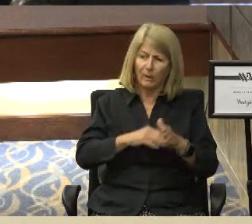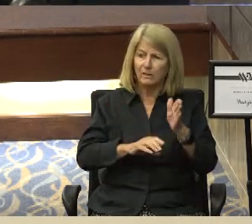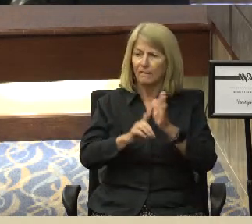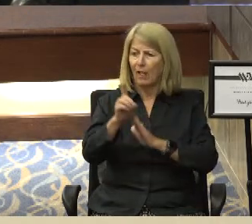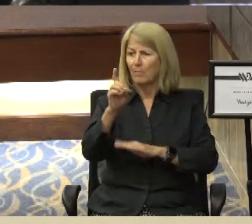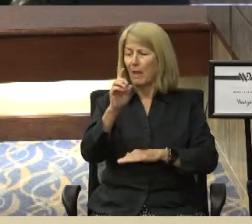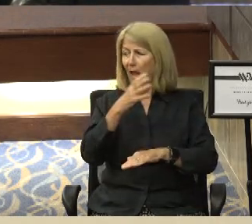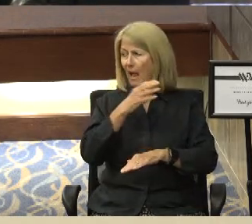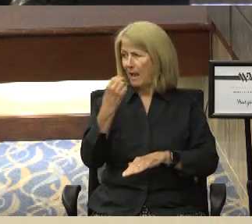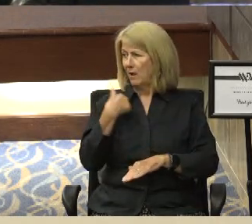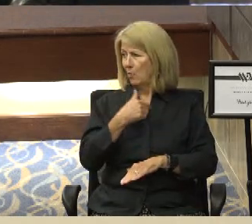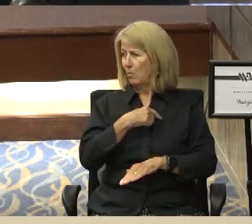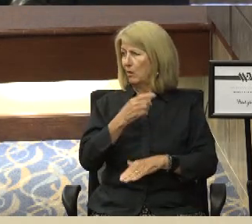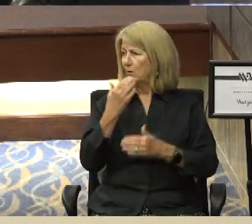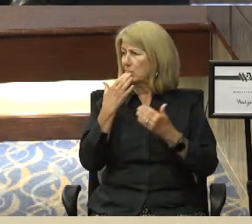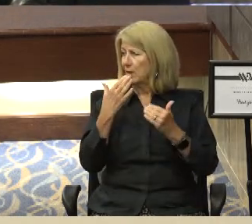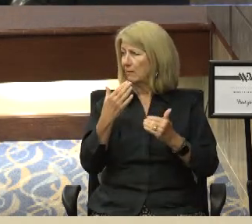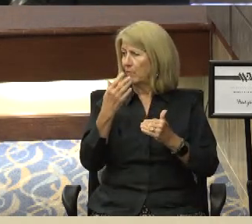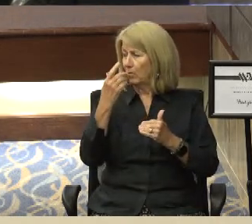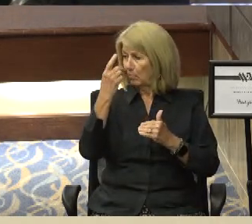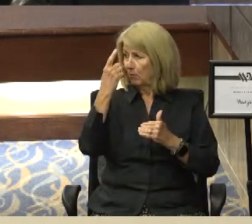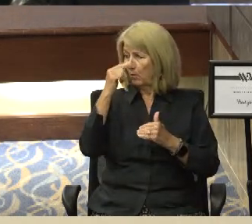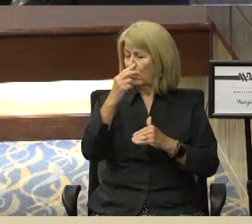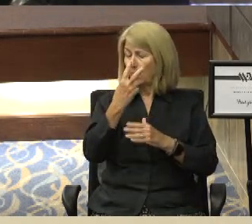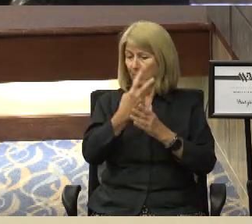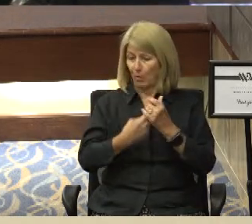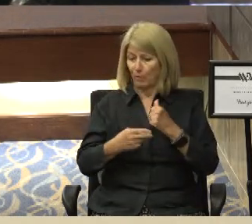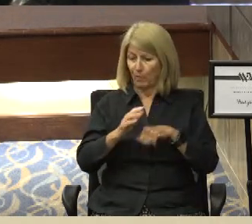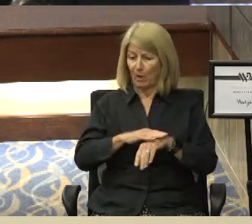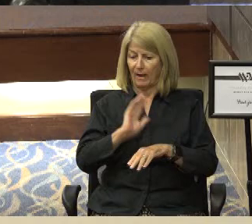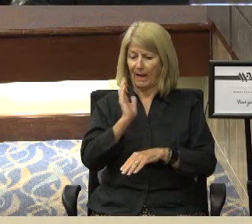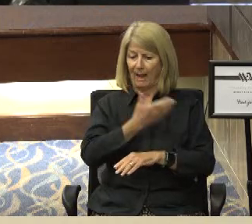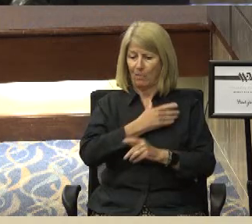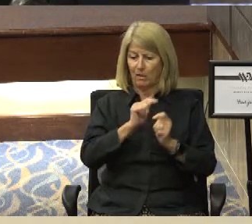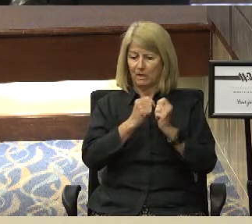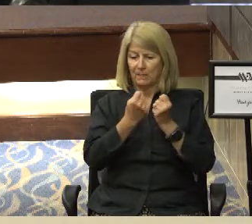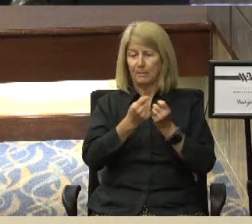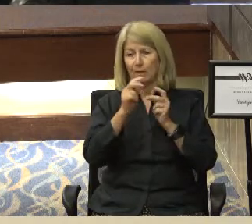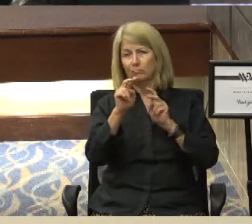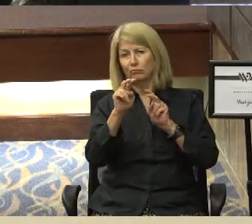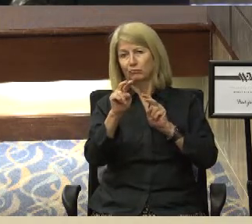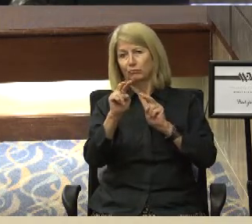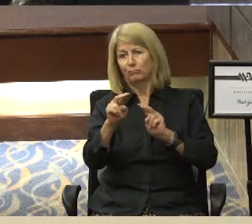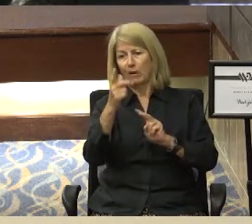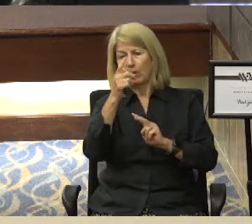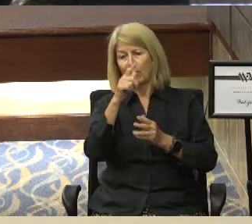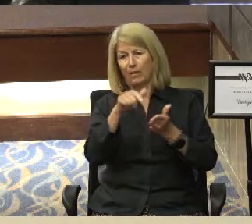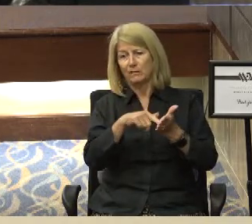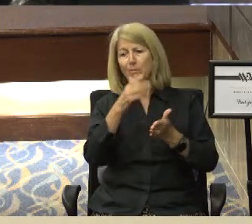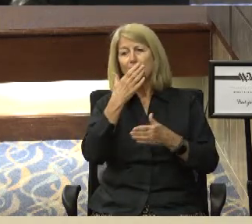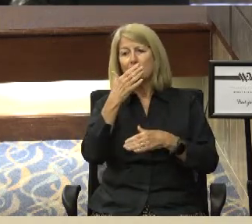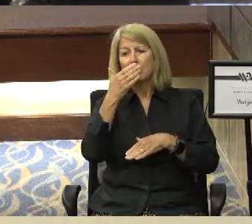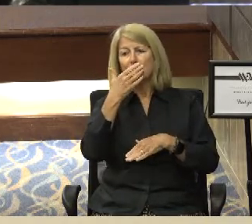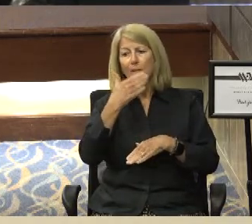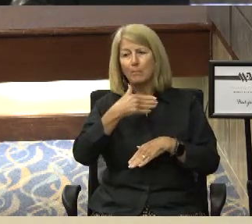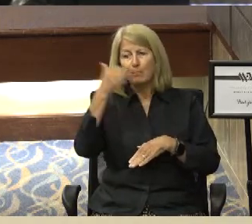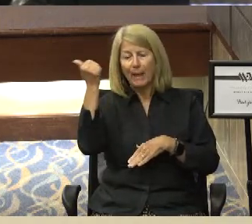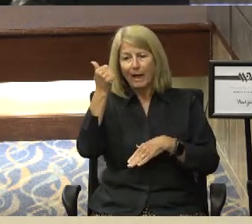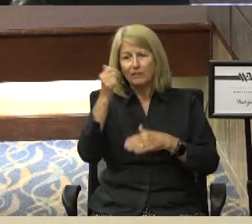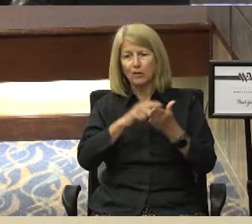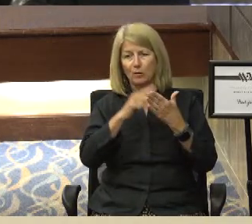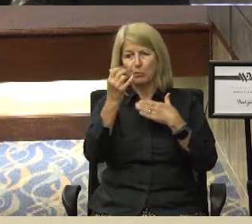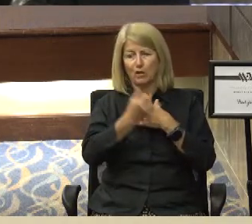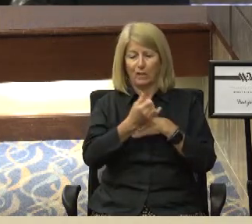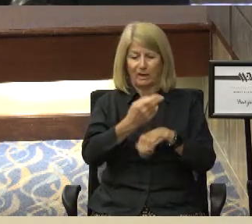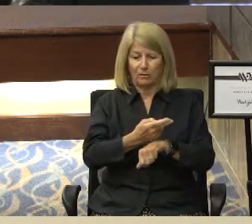thankful that you both are on our team and are looking forward to seeing this be the best project in the history of your